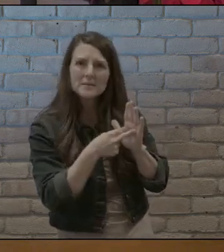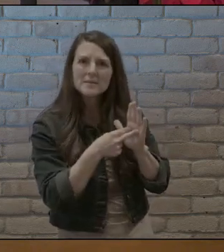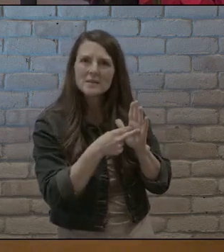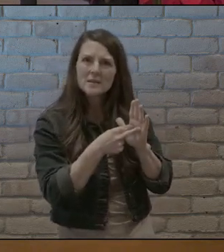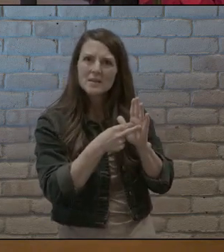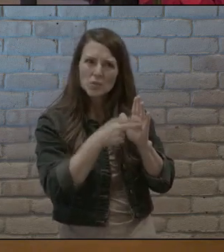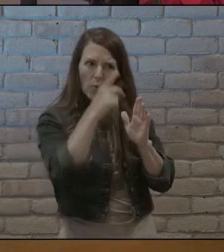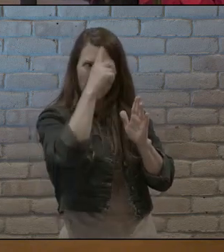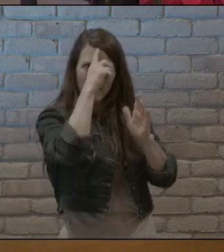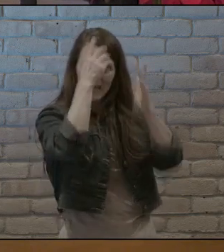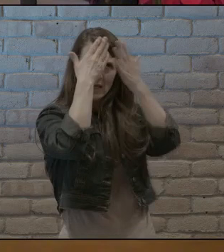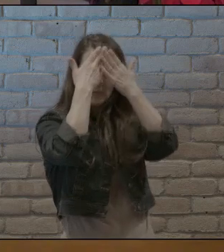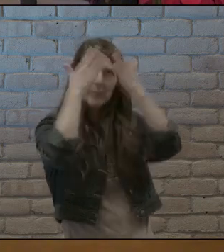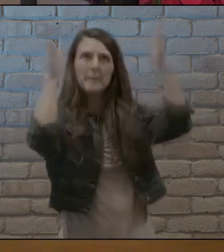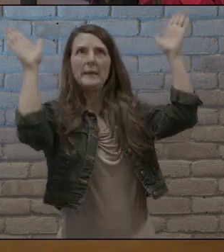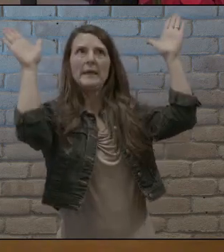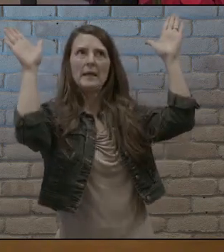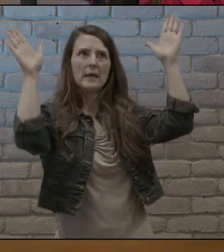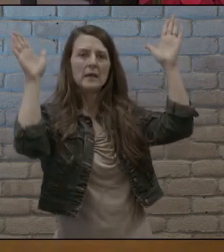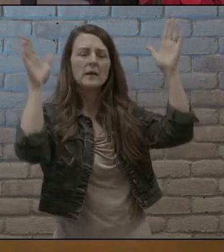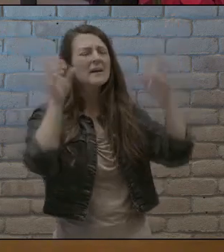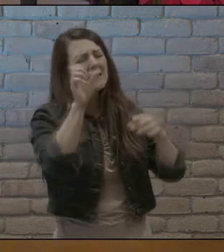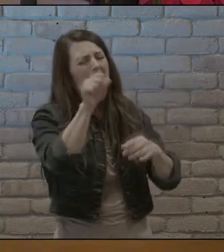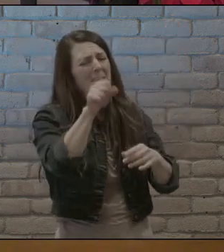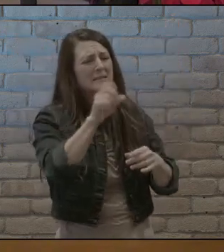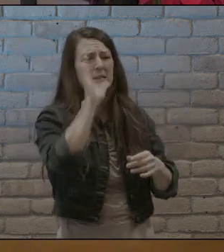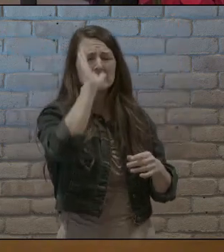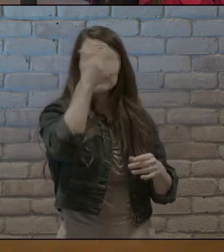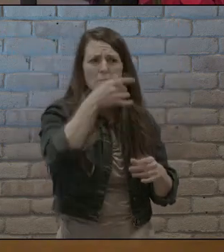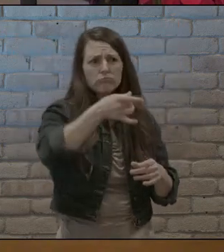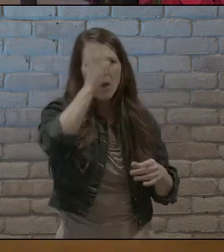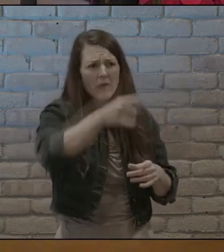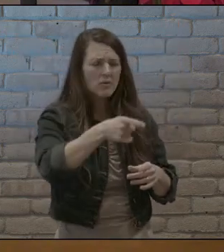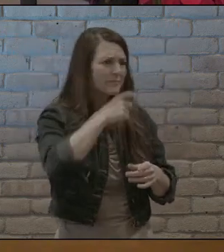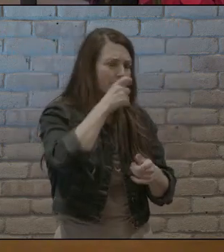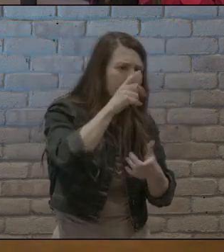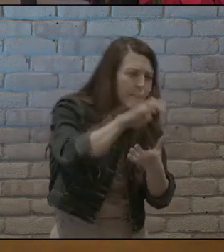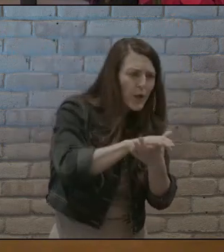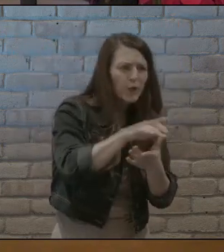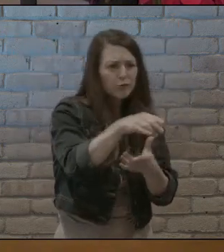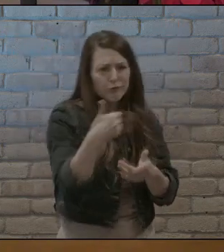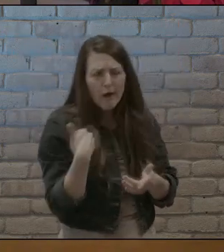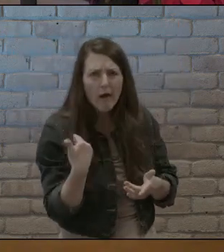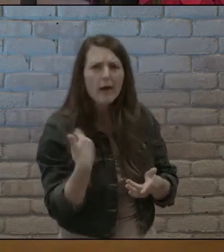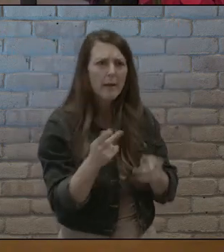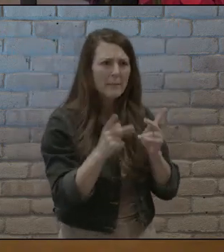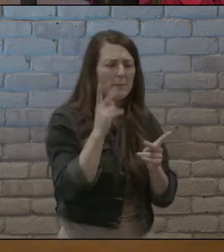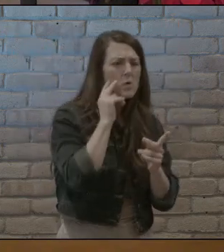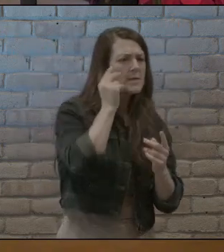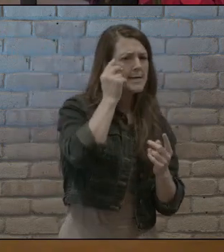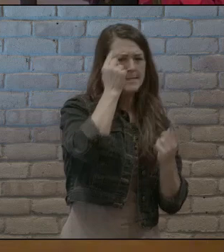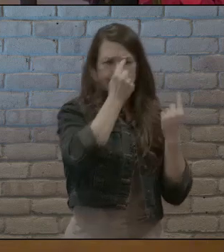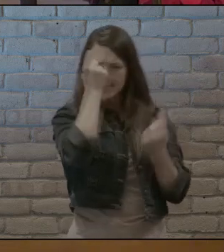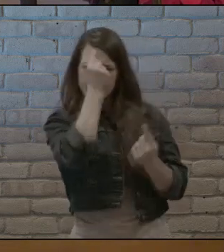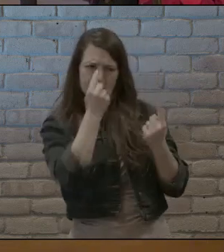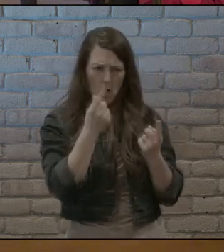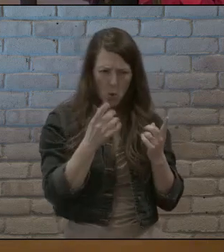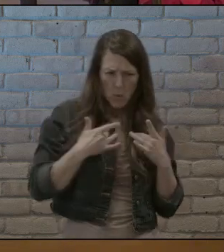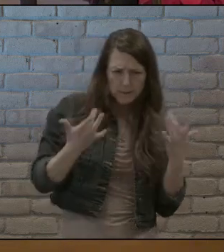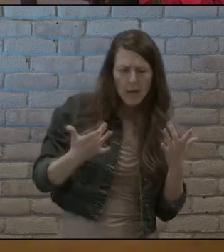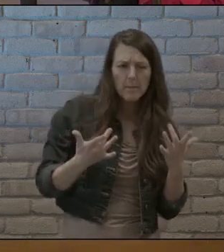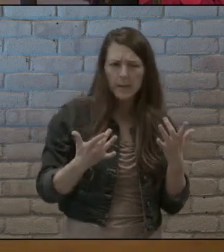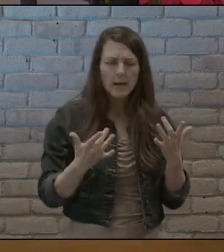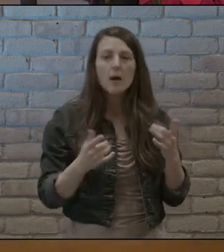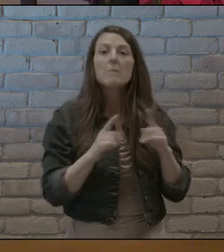bigger picture that sure, there's a crisis going on here. You're not married and you're young and people are going to wonder and how does this all